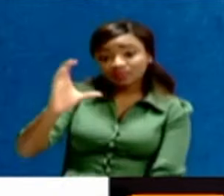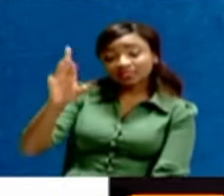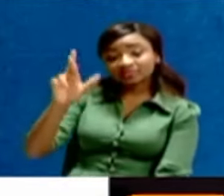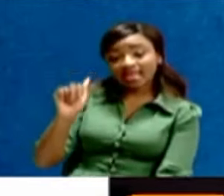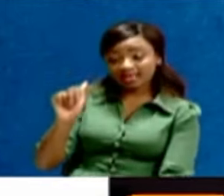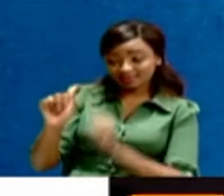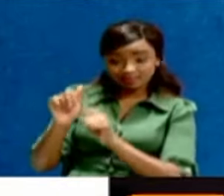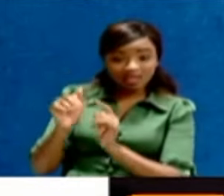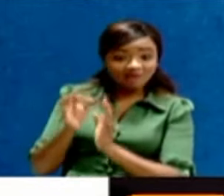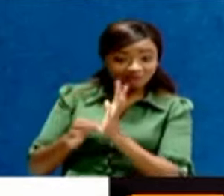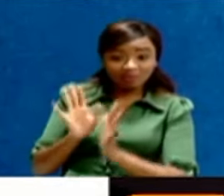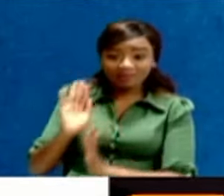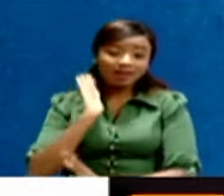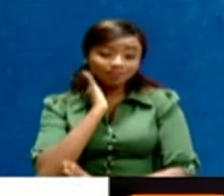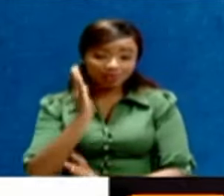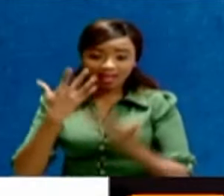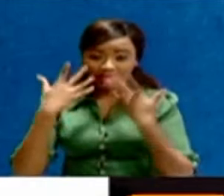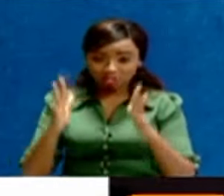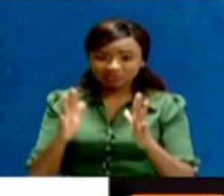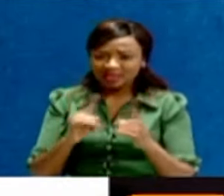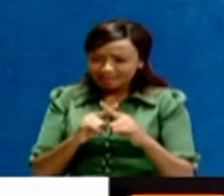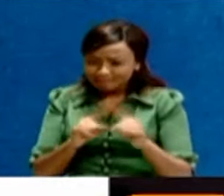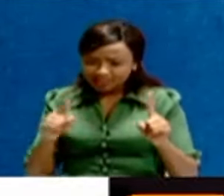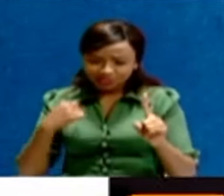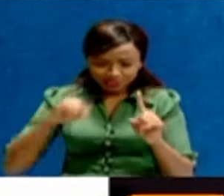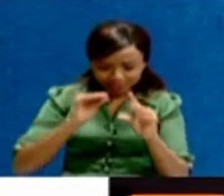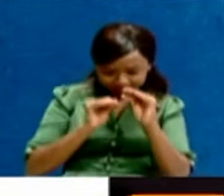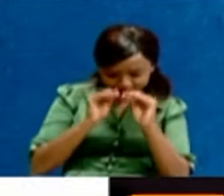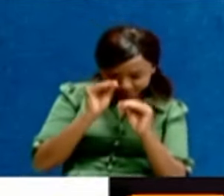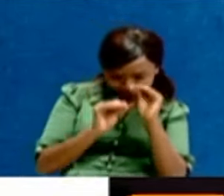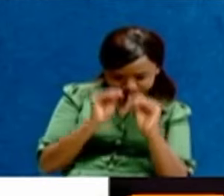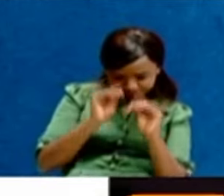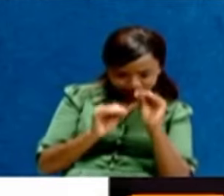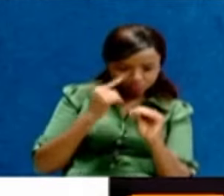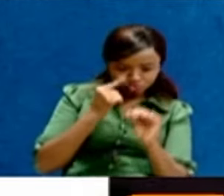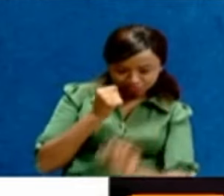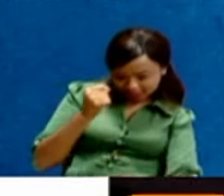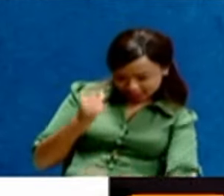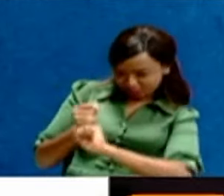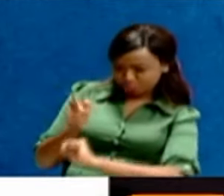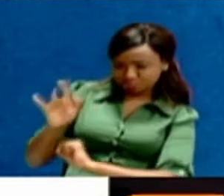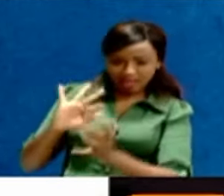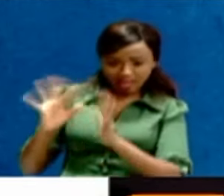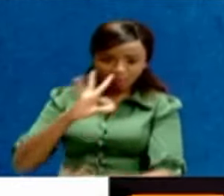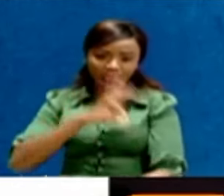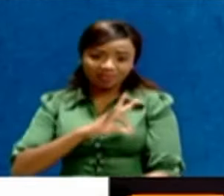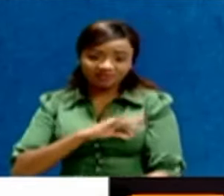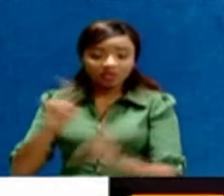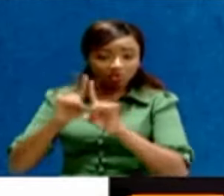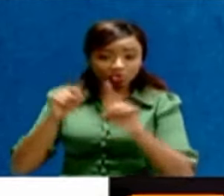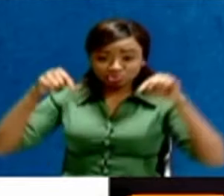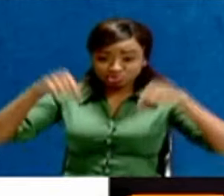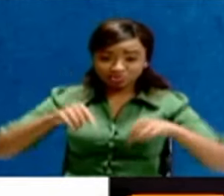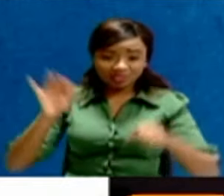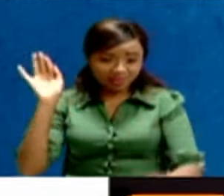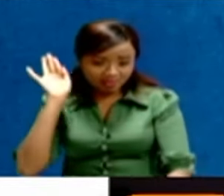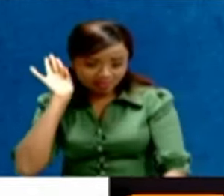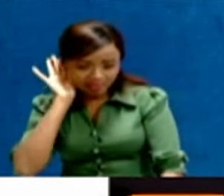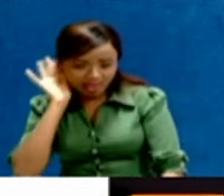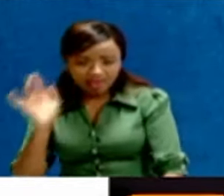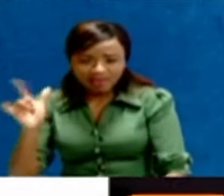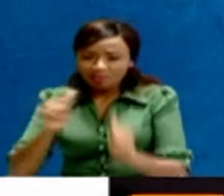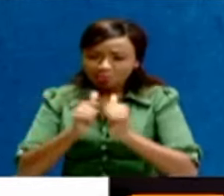losing. But we found a way or where we cushioned it such that it gains. I've listened to him carefully in his parting shot. And